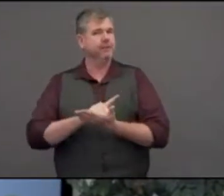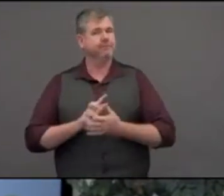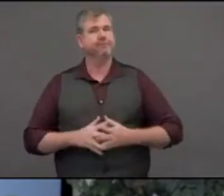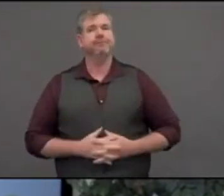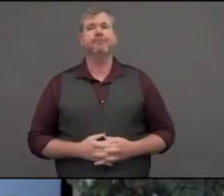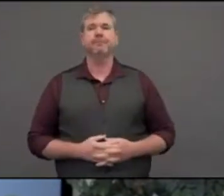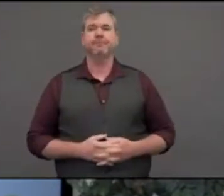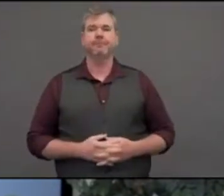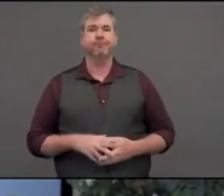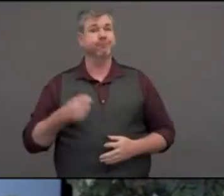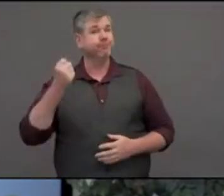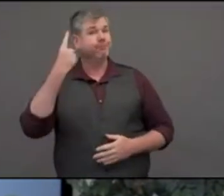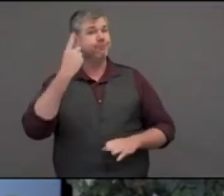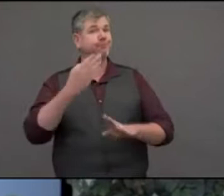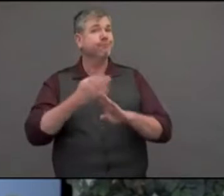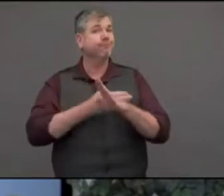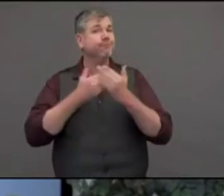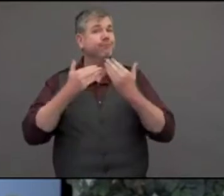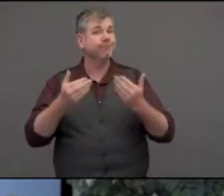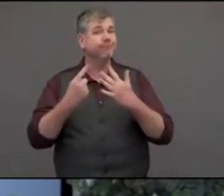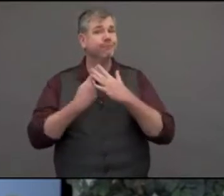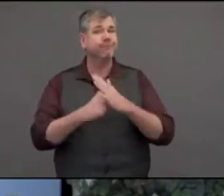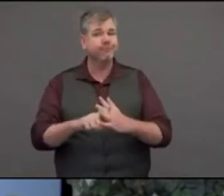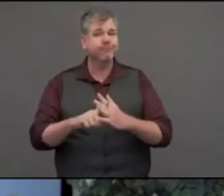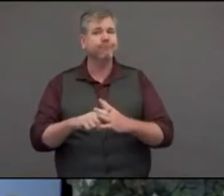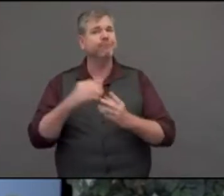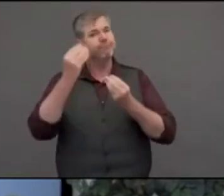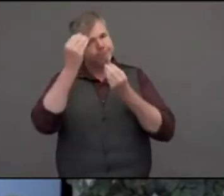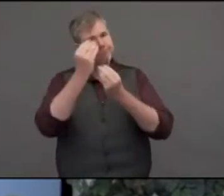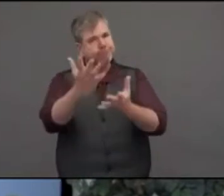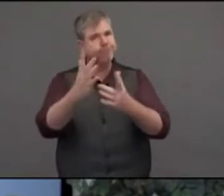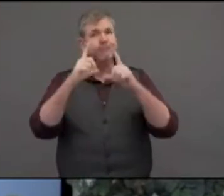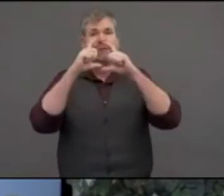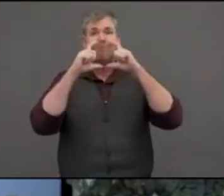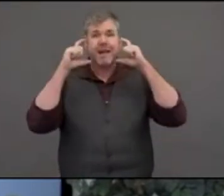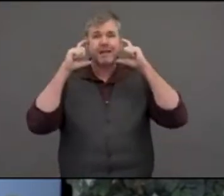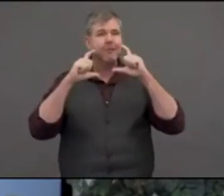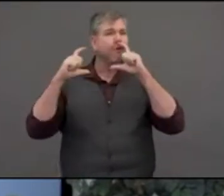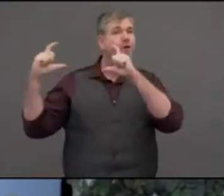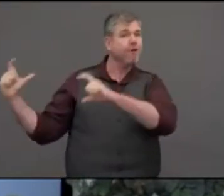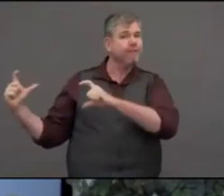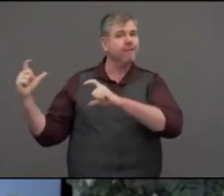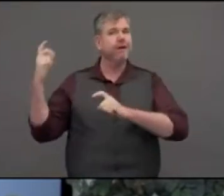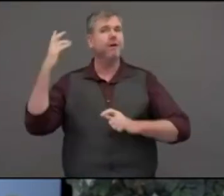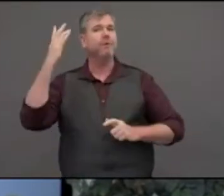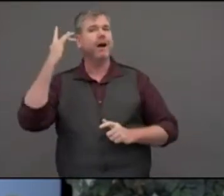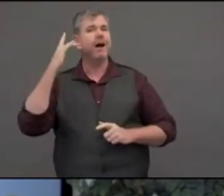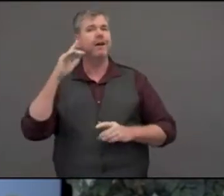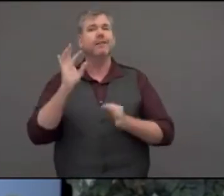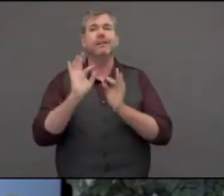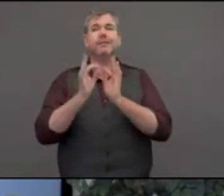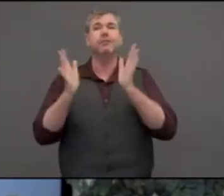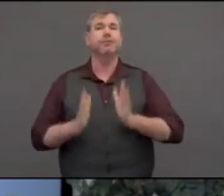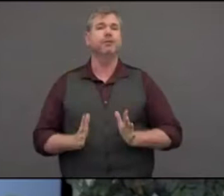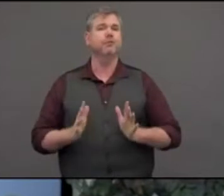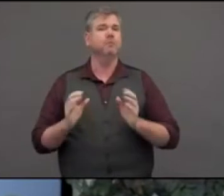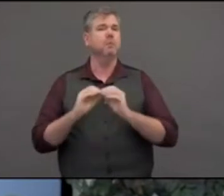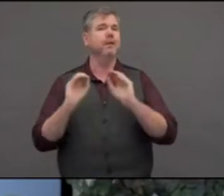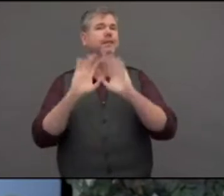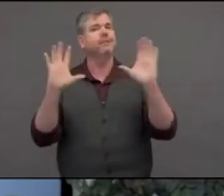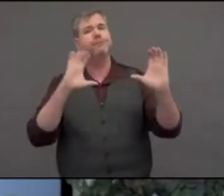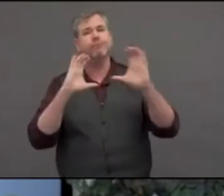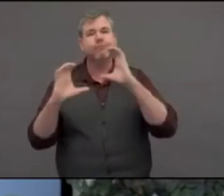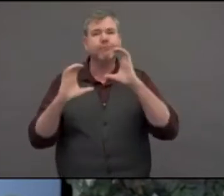are taking off our face coverings so that we can allow the ASL interpreters to